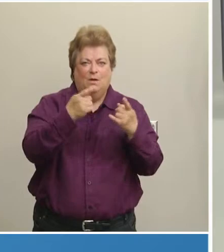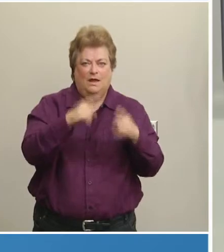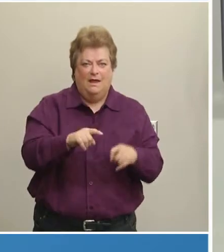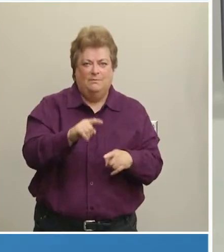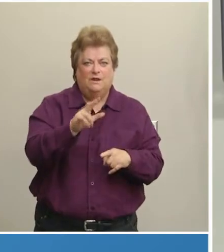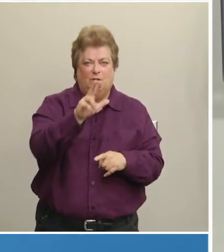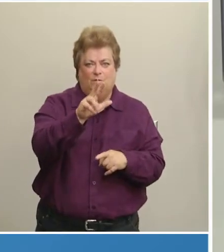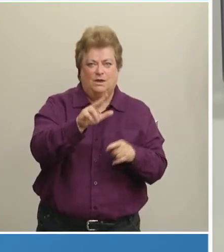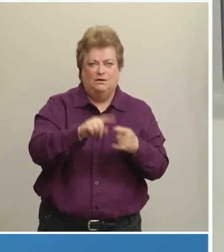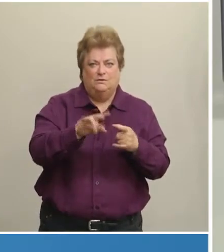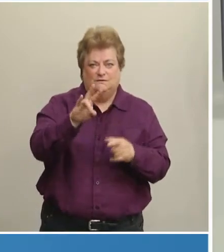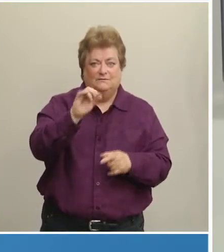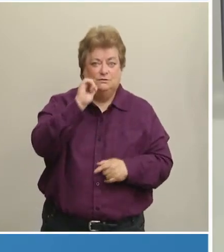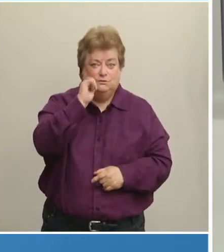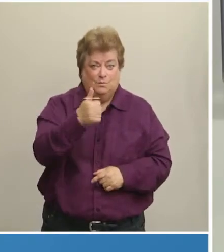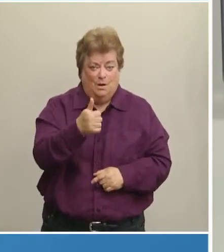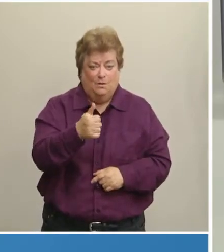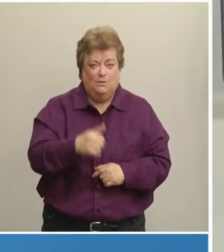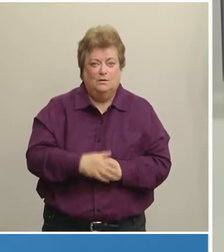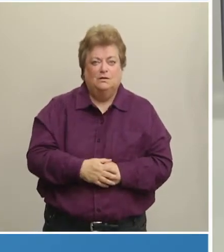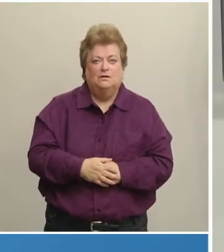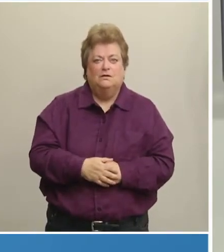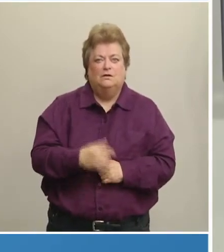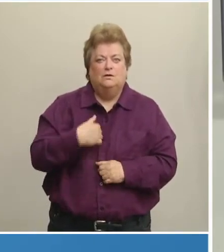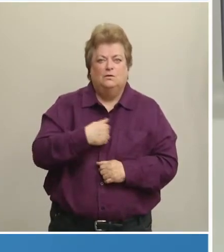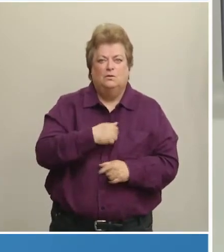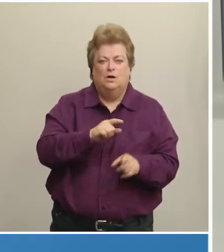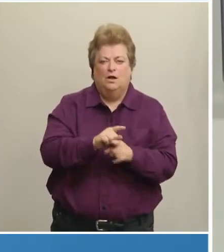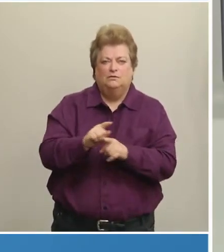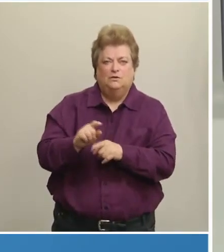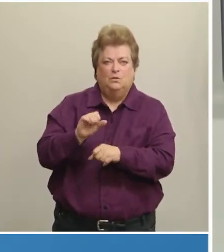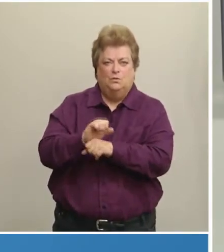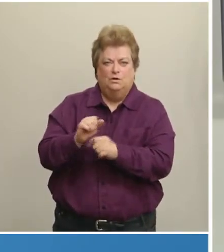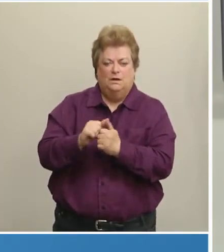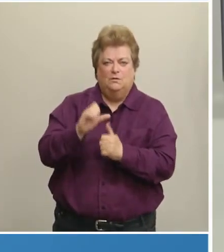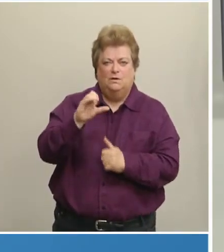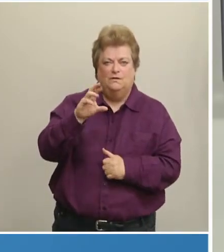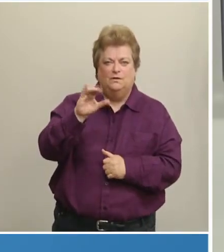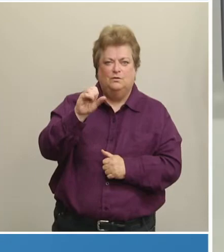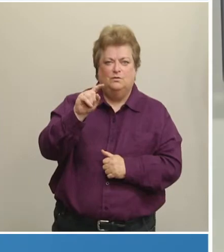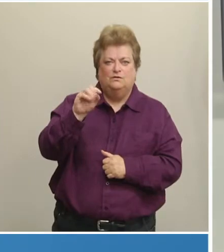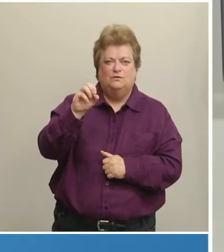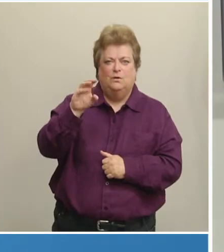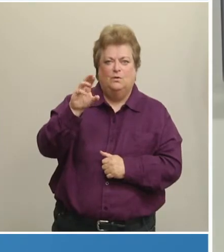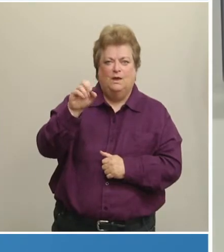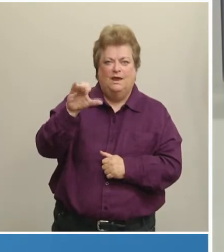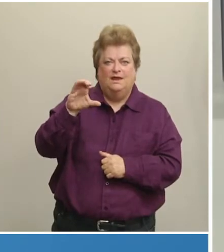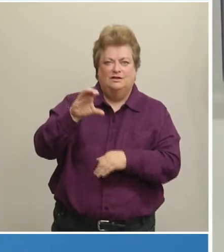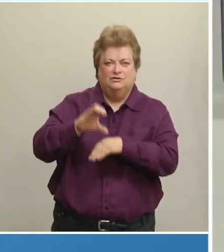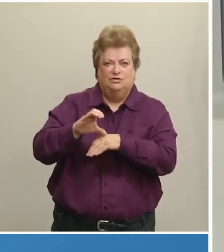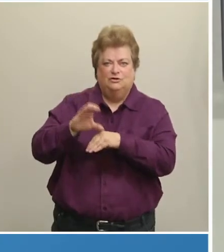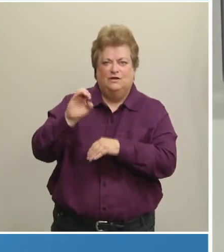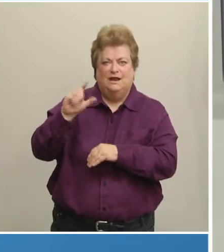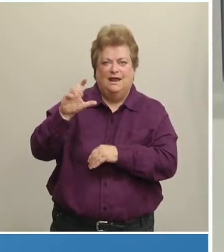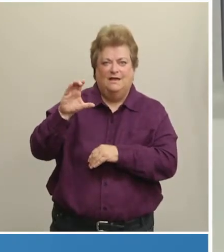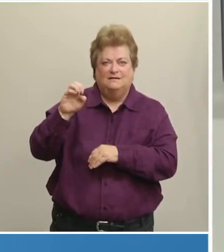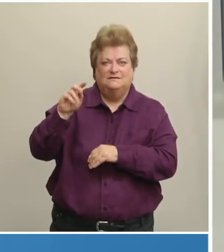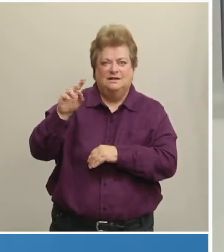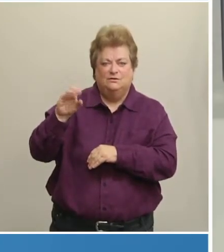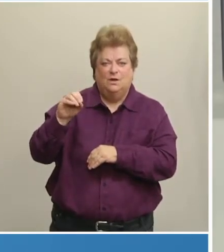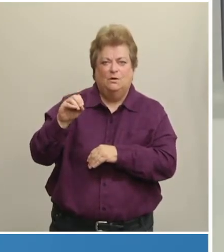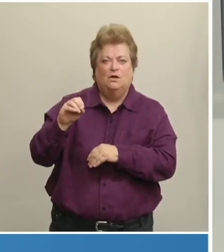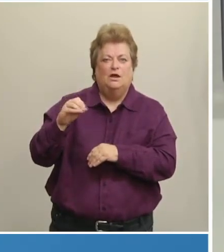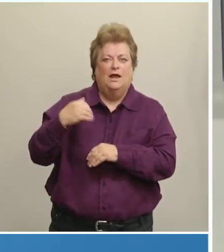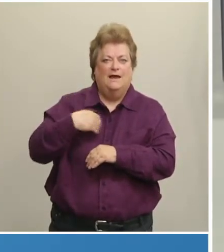7. We're also partnering with Cristo Rey Church and El Centro to host a clinic on Sunday,